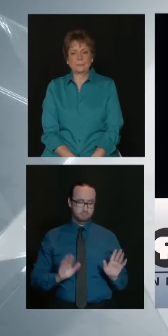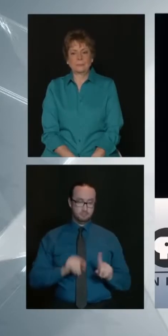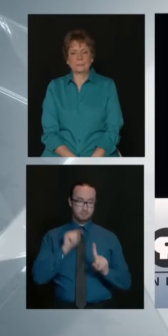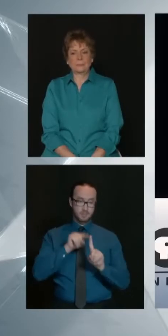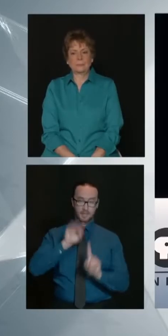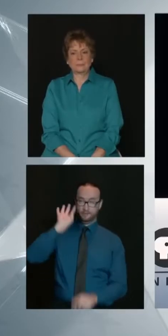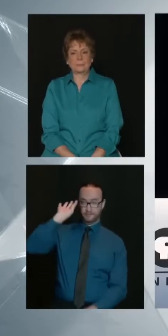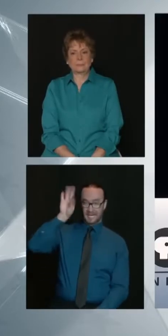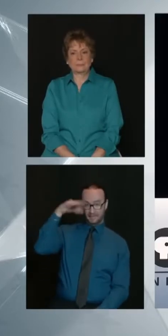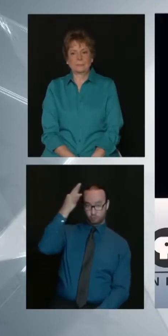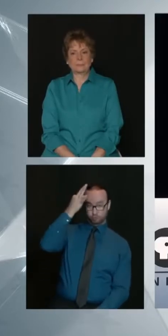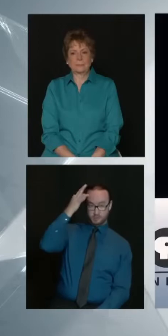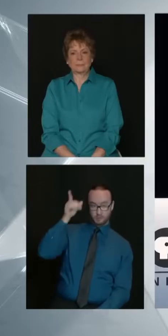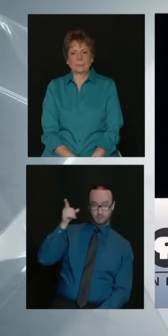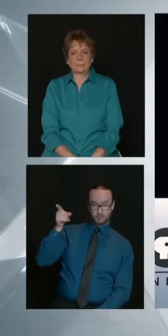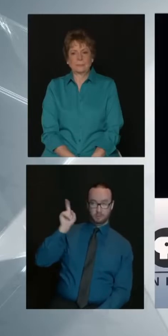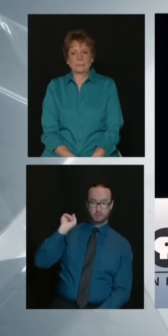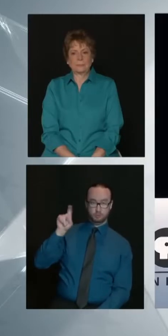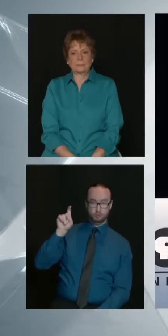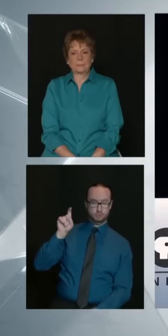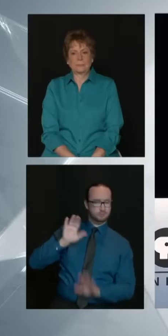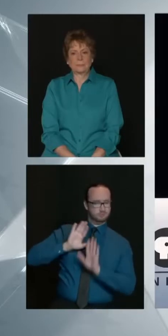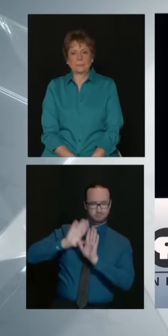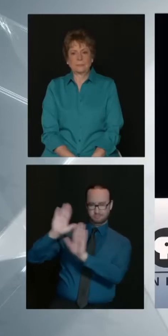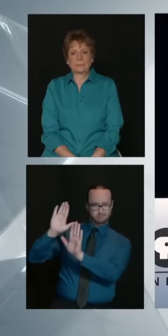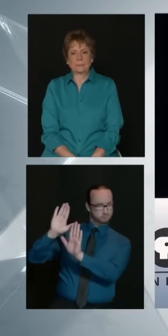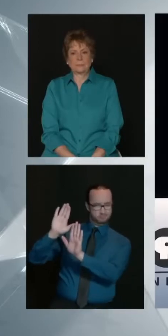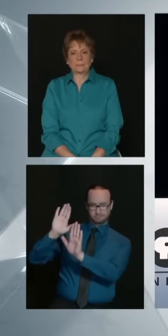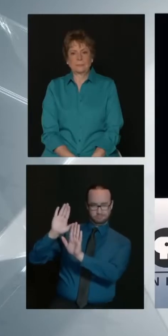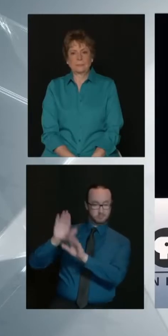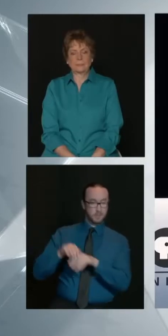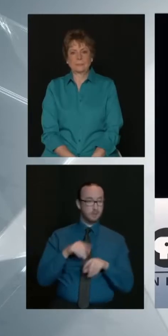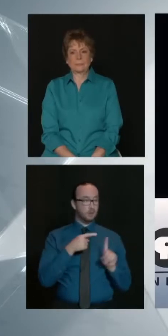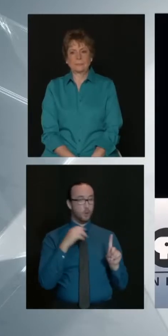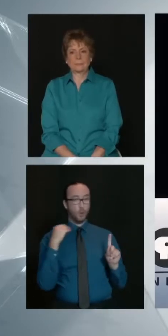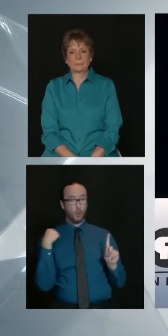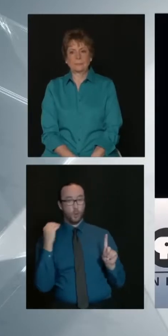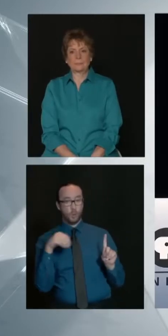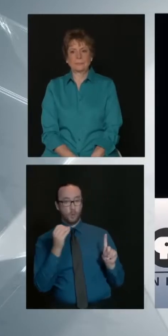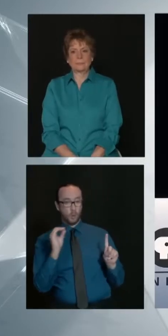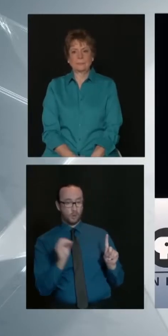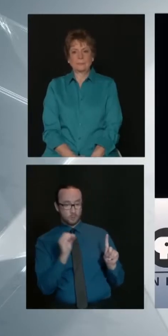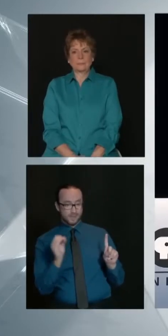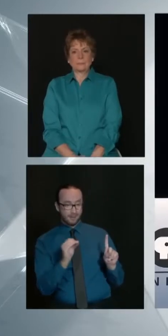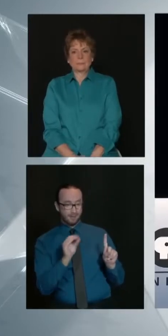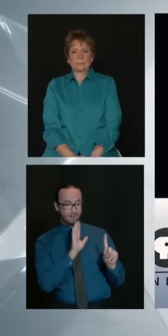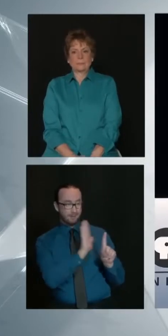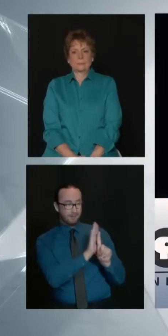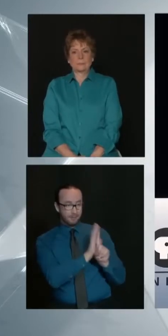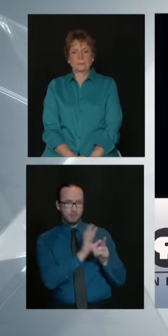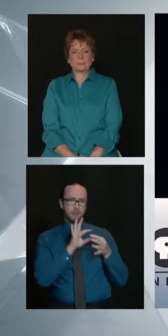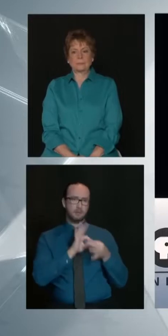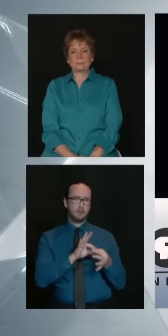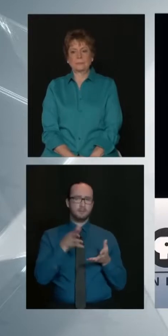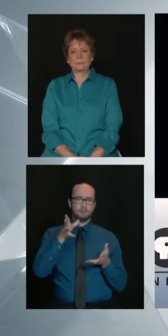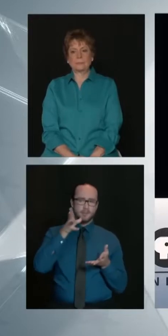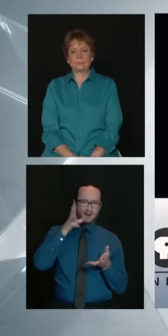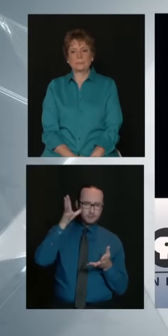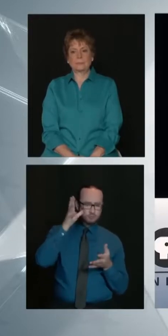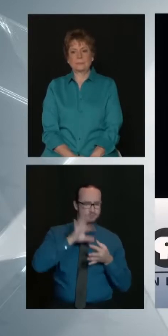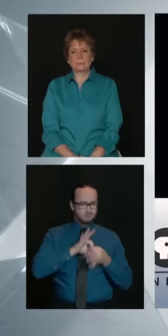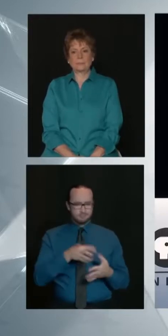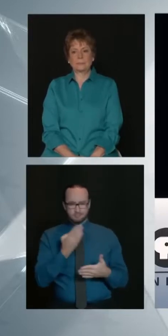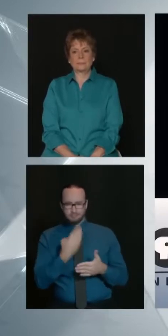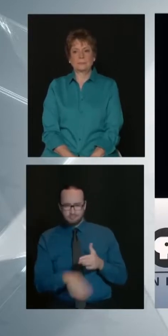or Oregon let Planned Parenthood go in at 8 months and 30 days and sever spinal cords and dismember babies that